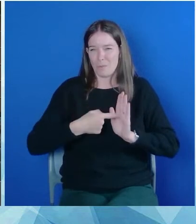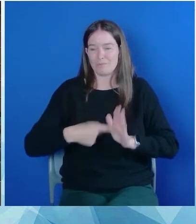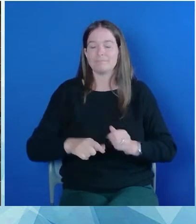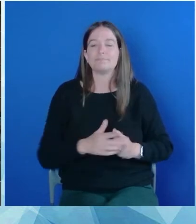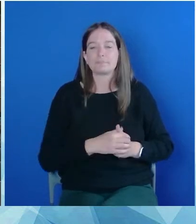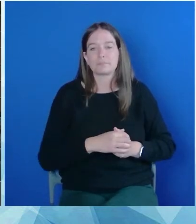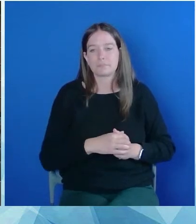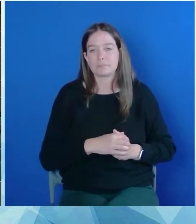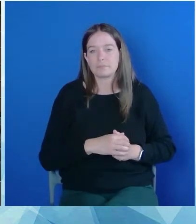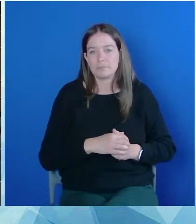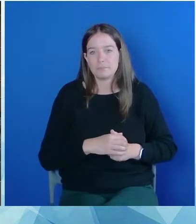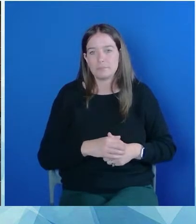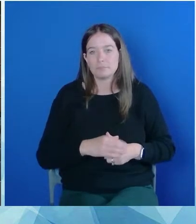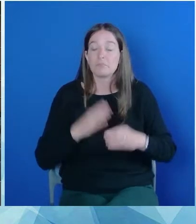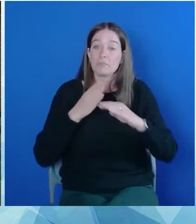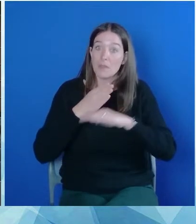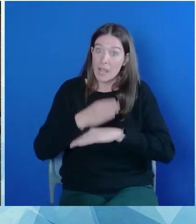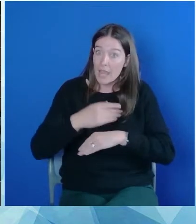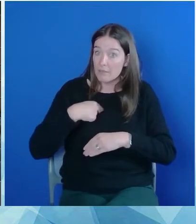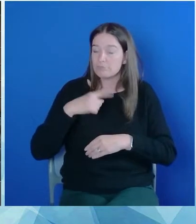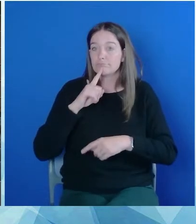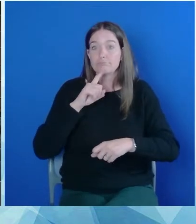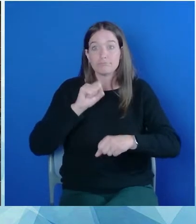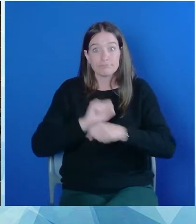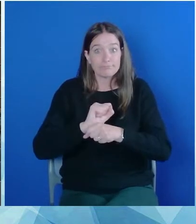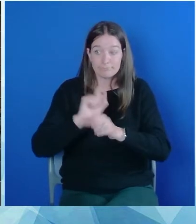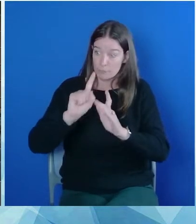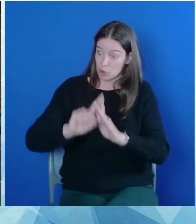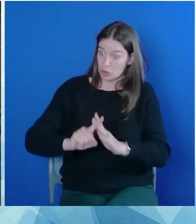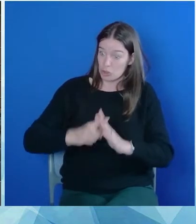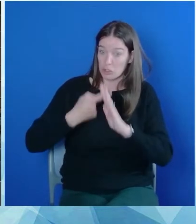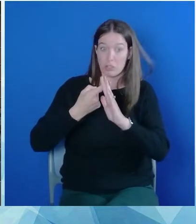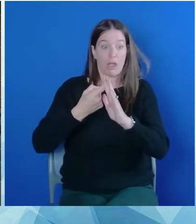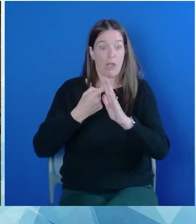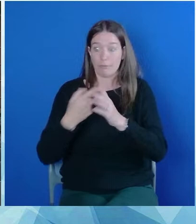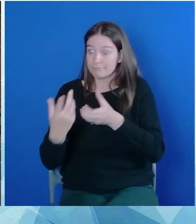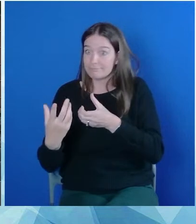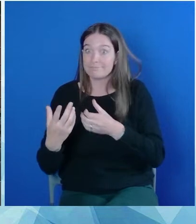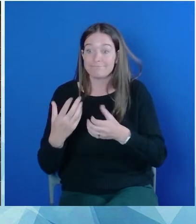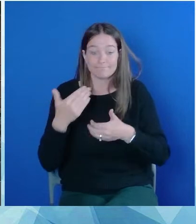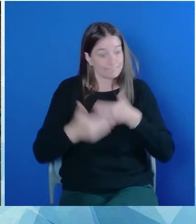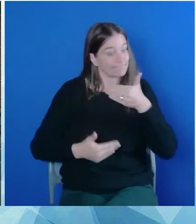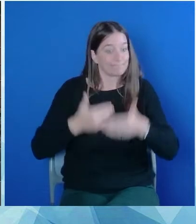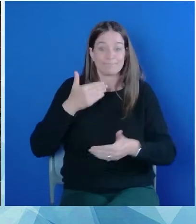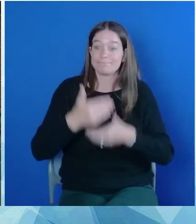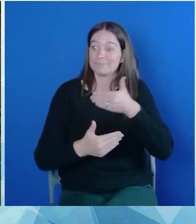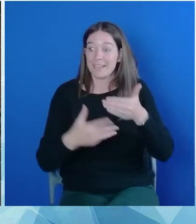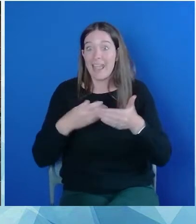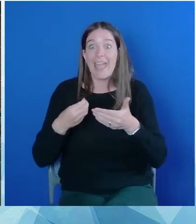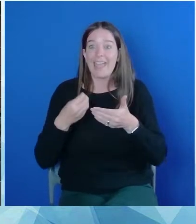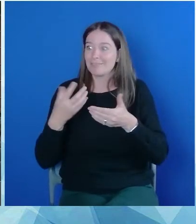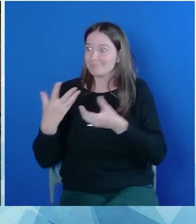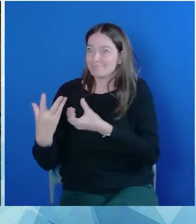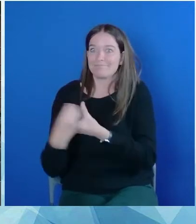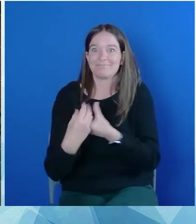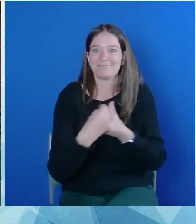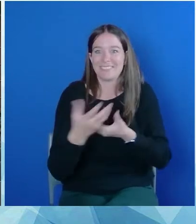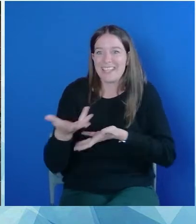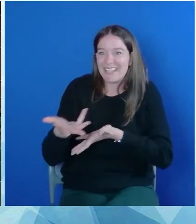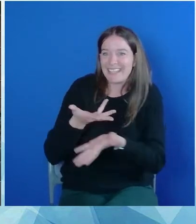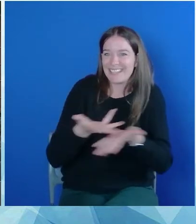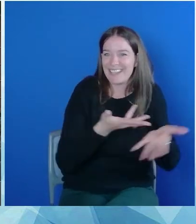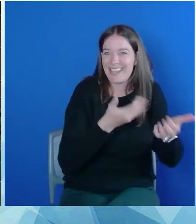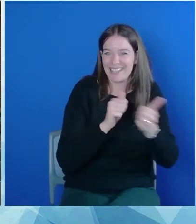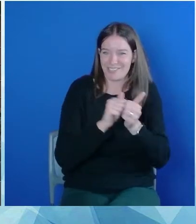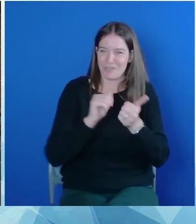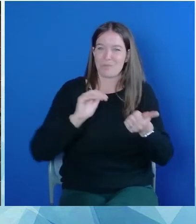started actually engaging members of the ASDB community, I'm going to share with you just kind of in the